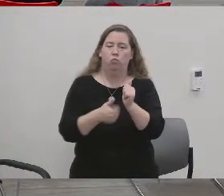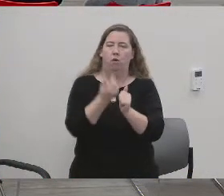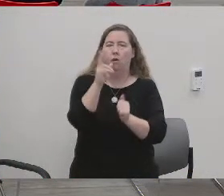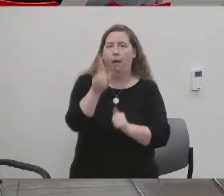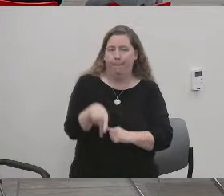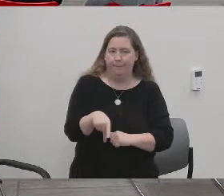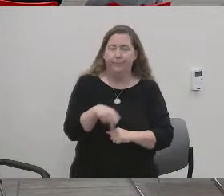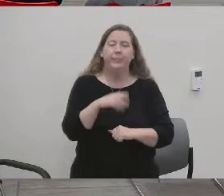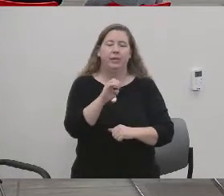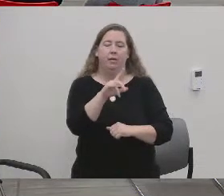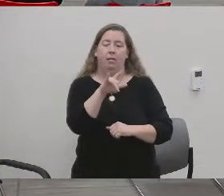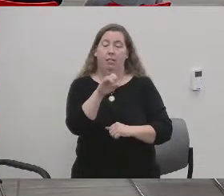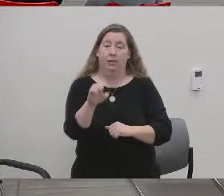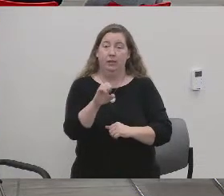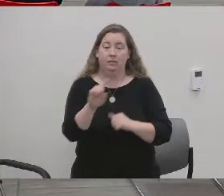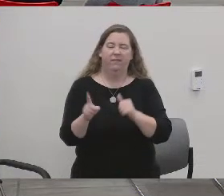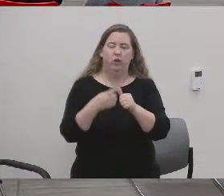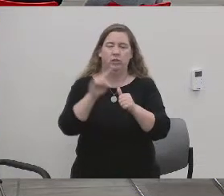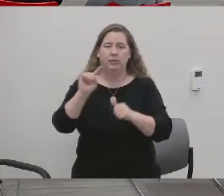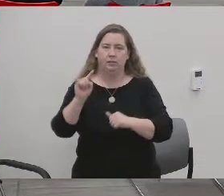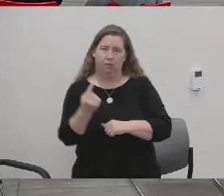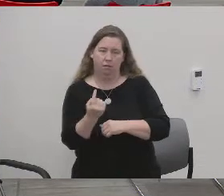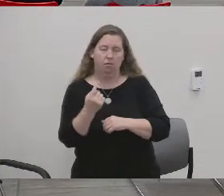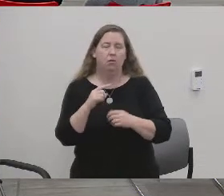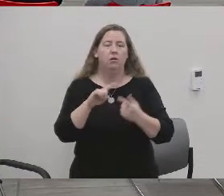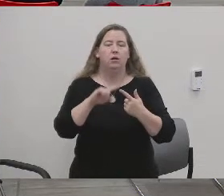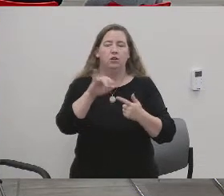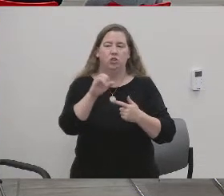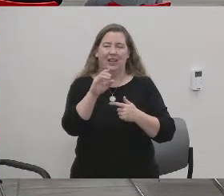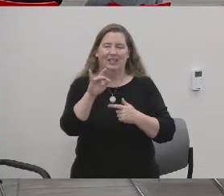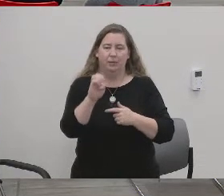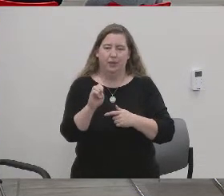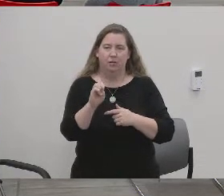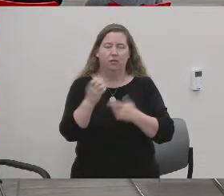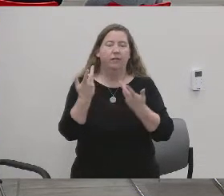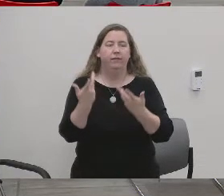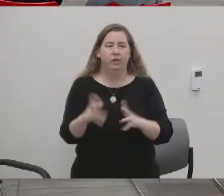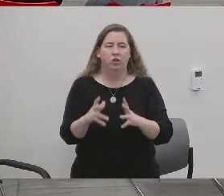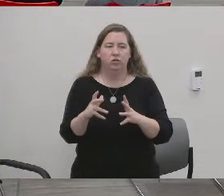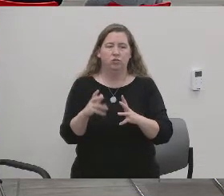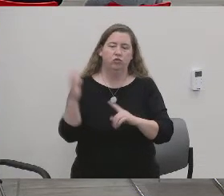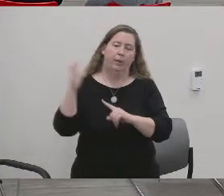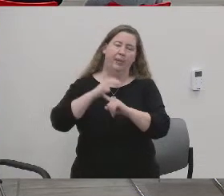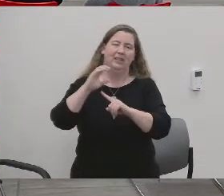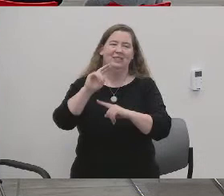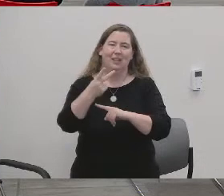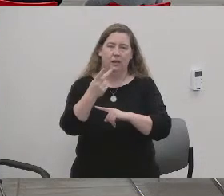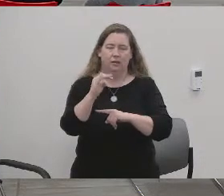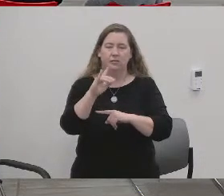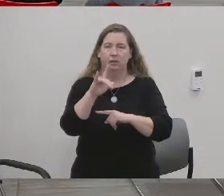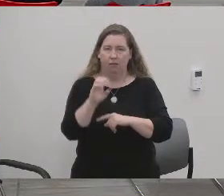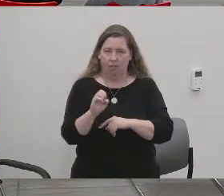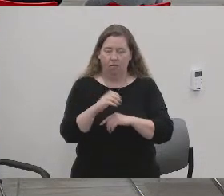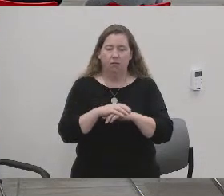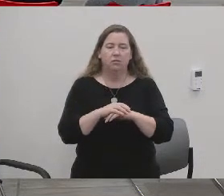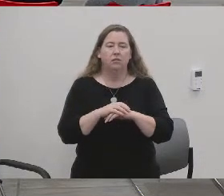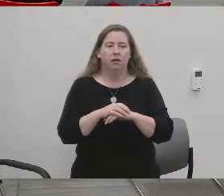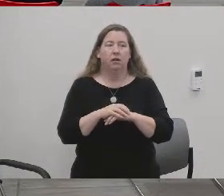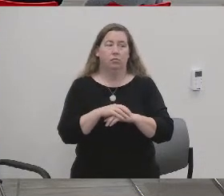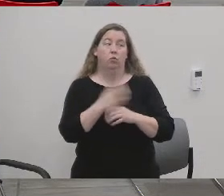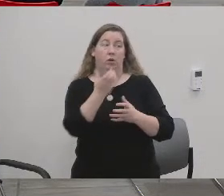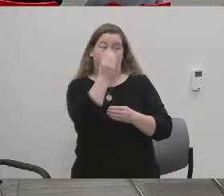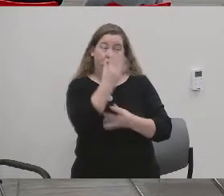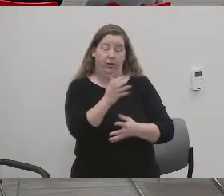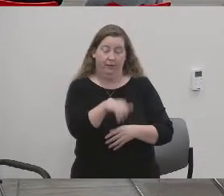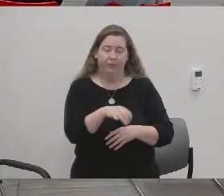had Elise was runner-up for first singles. Jasmine finished as champion in second singles, and she's a freshman. I just want to note that.